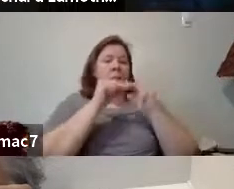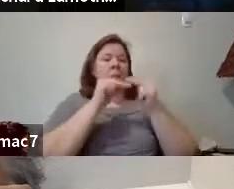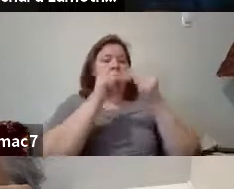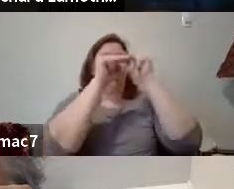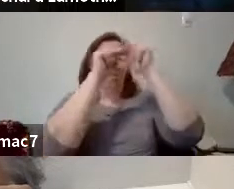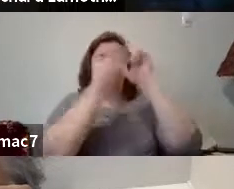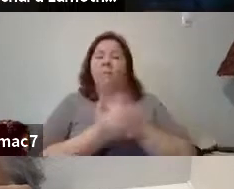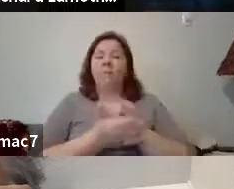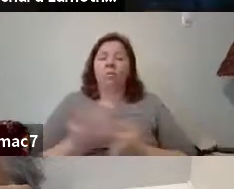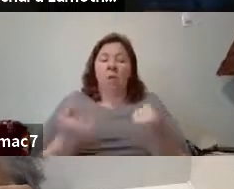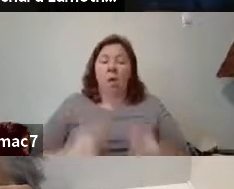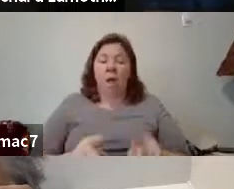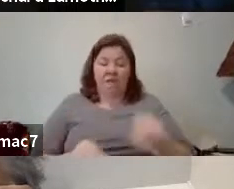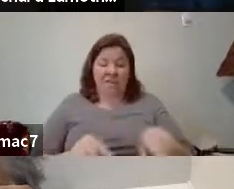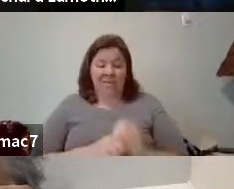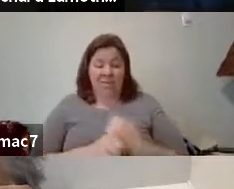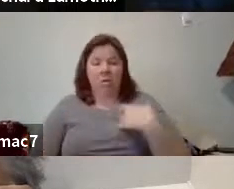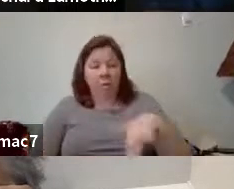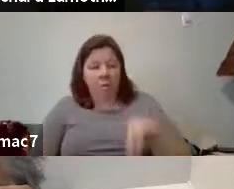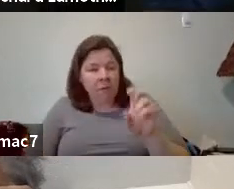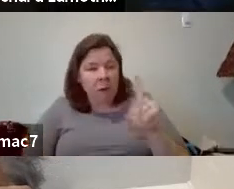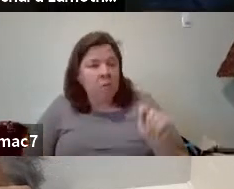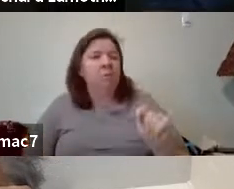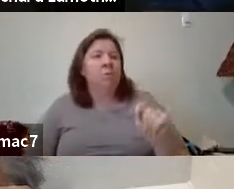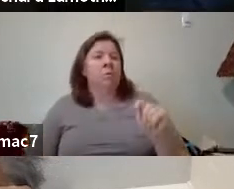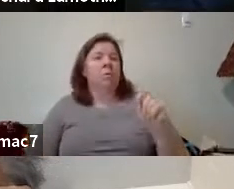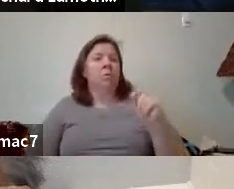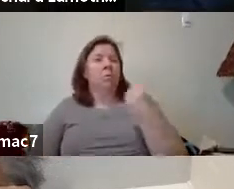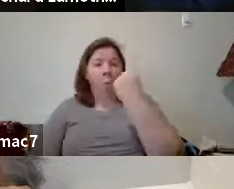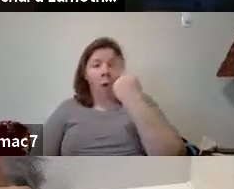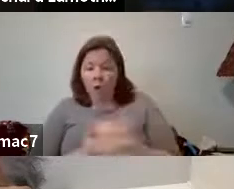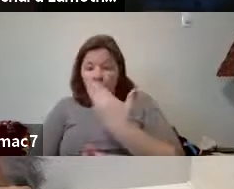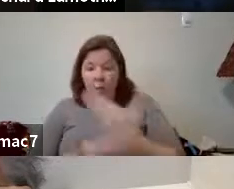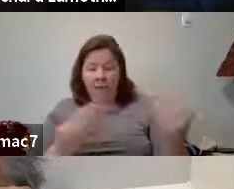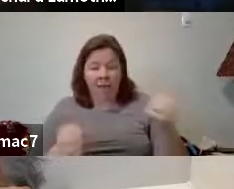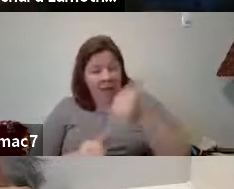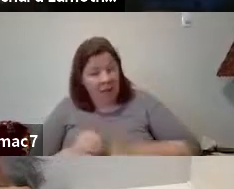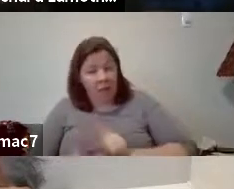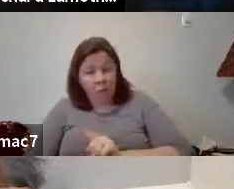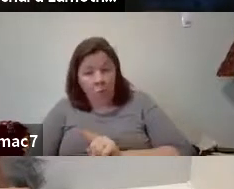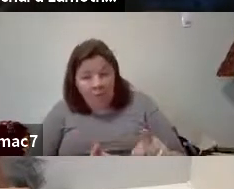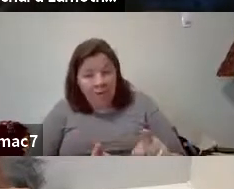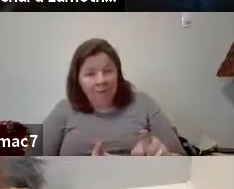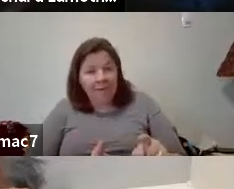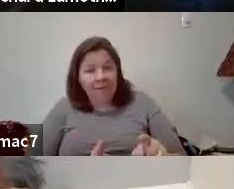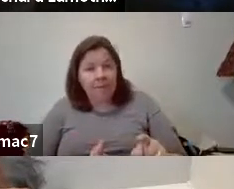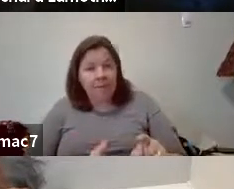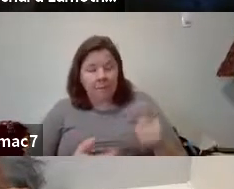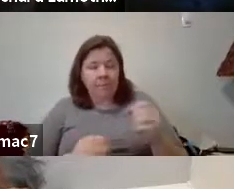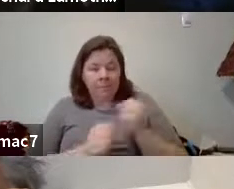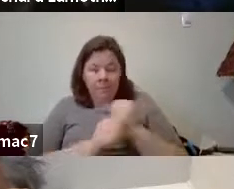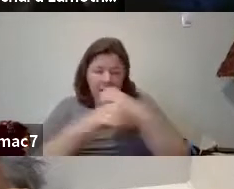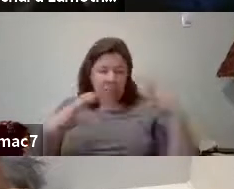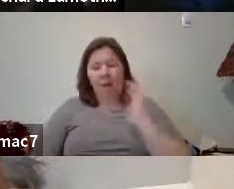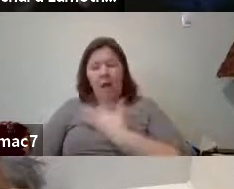that's what's happened this whole year is we found out probably one new thing every week, and it expands our